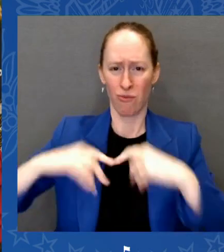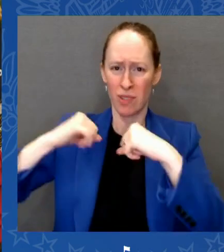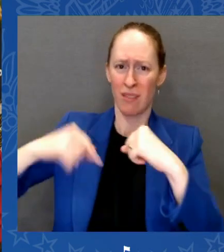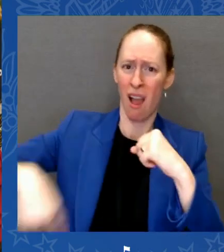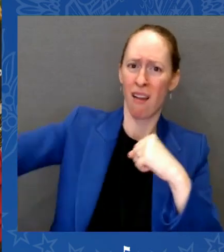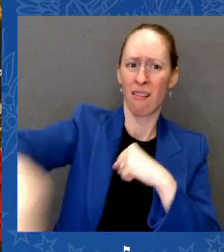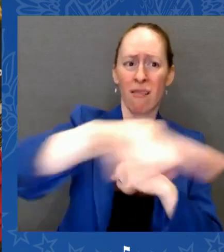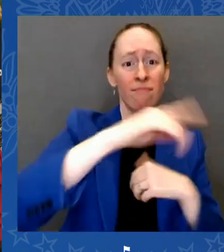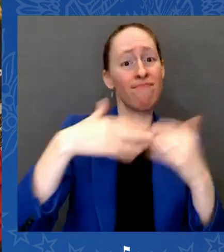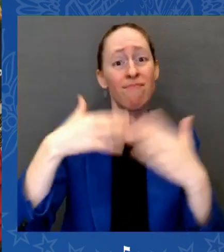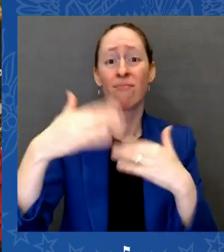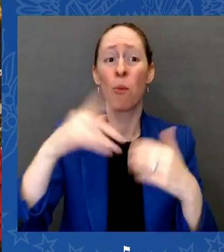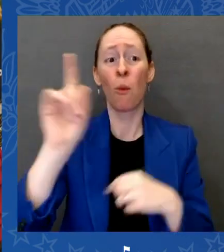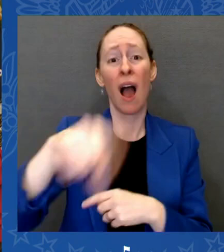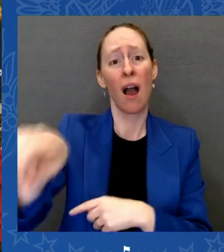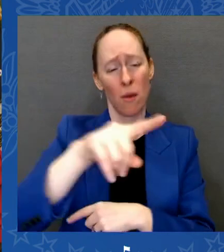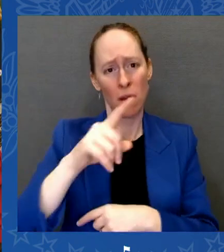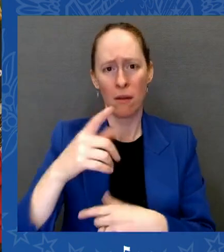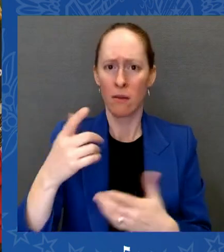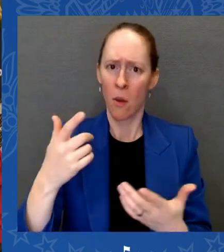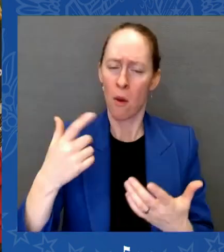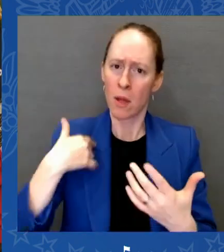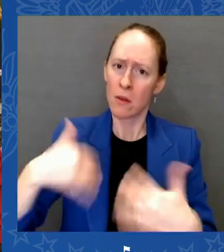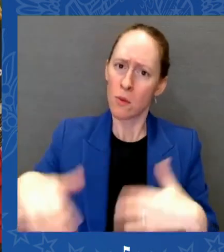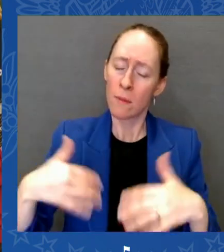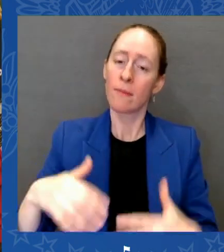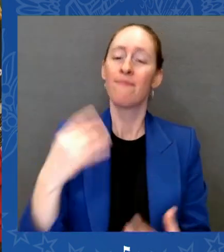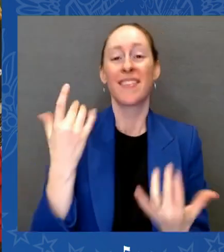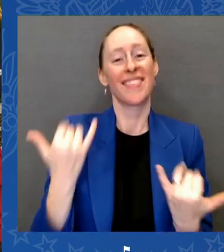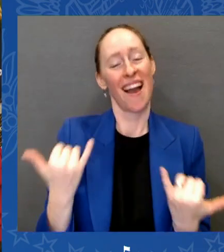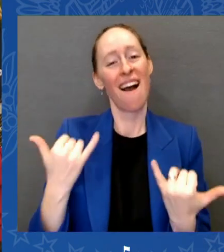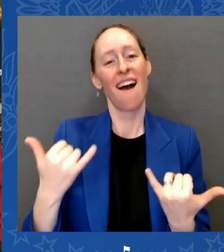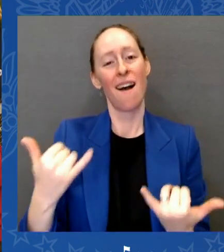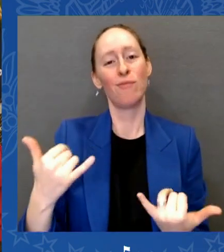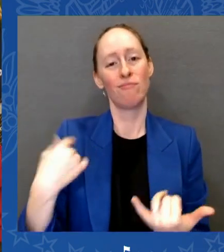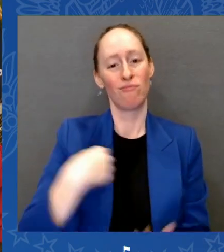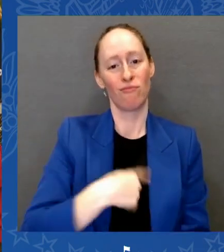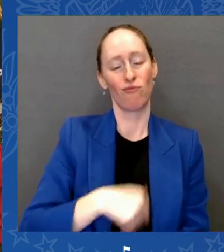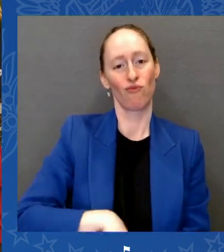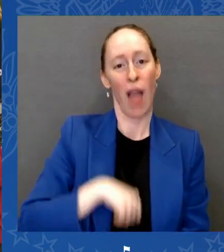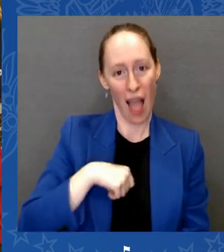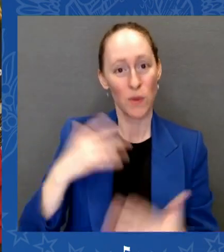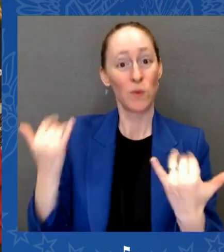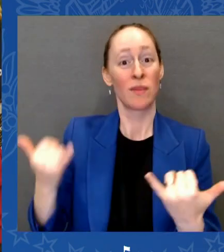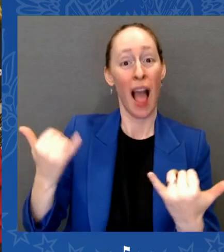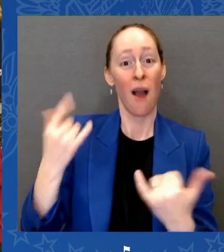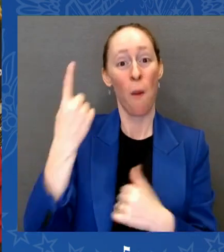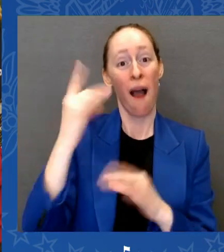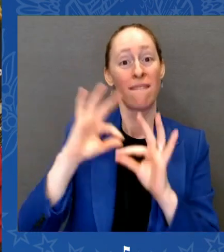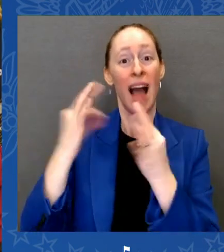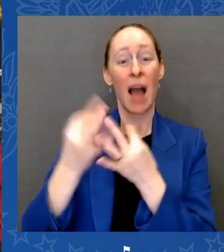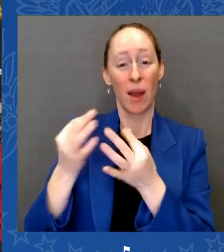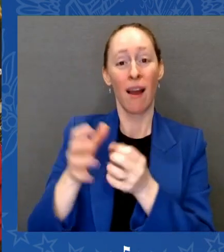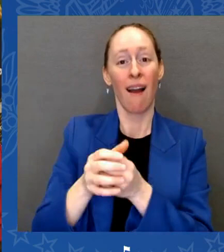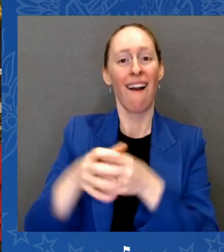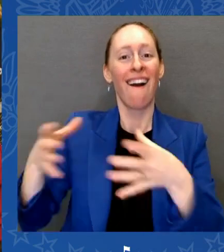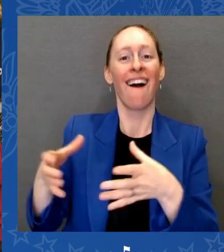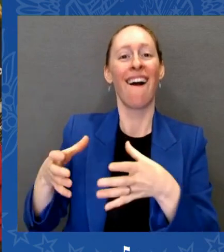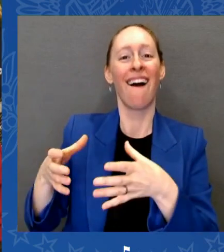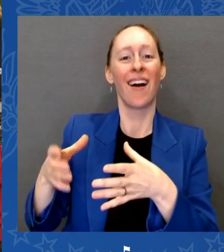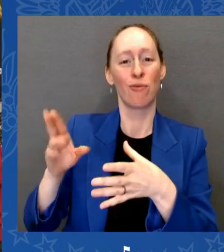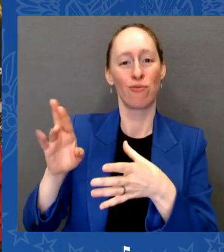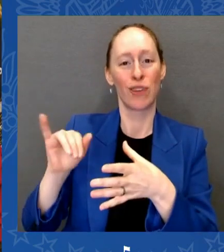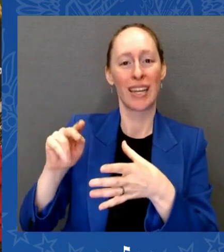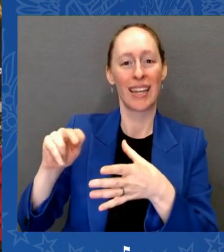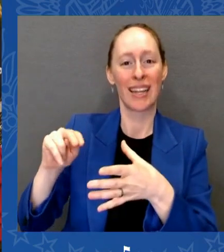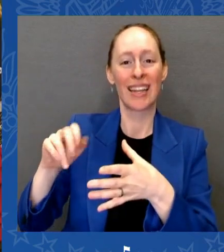family whole again. So welcome home, Brittany. And now I'd like to invite Sherelle to say a few words to y'all.